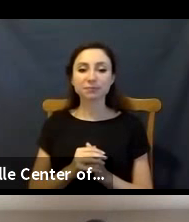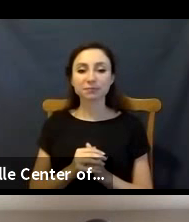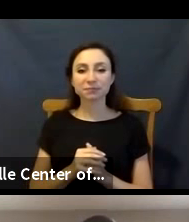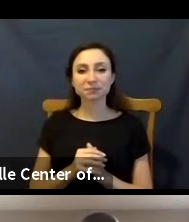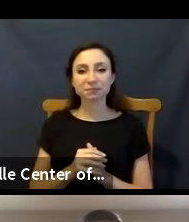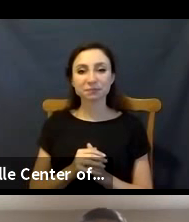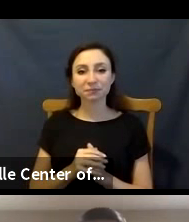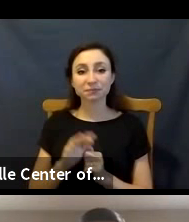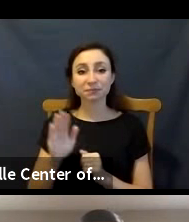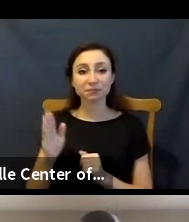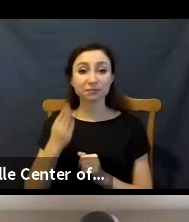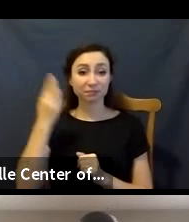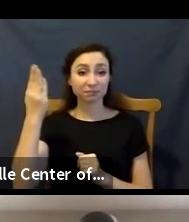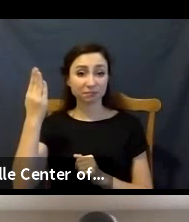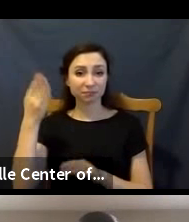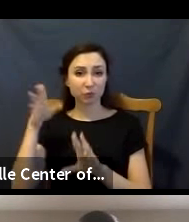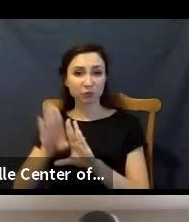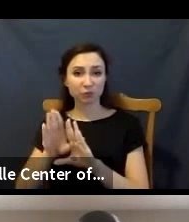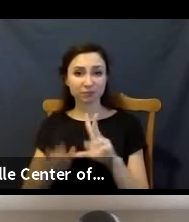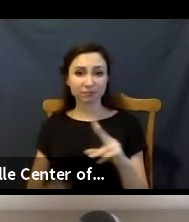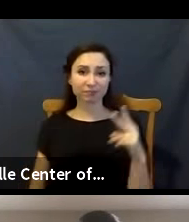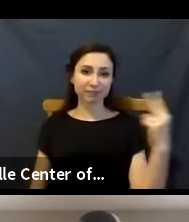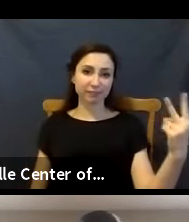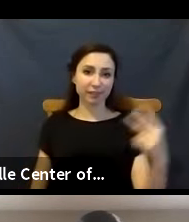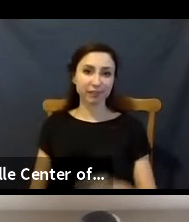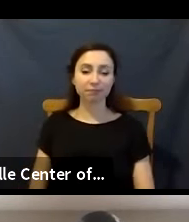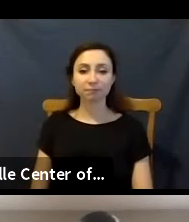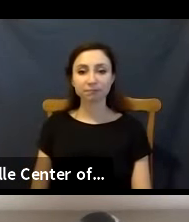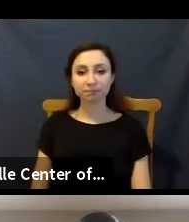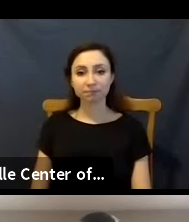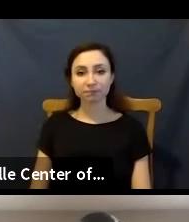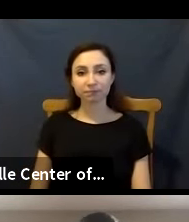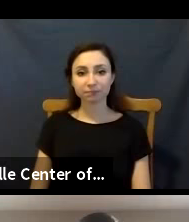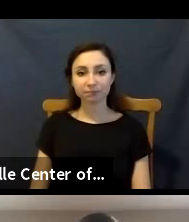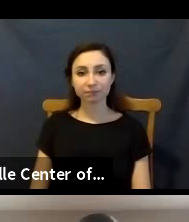Motion to adjourn. Second.